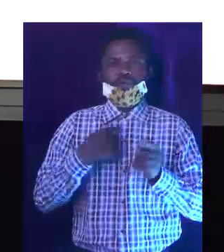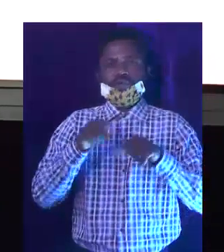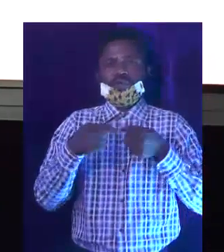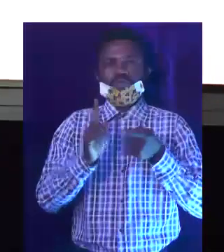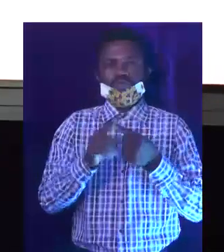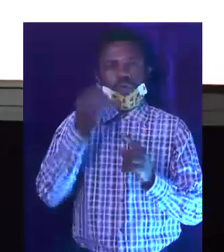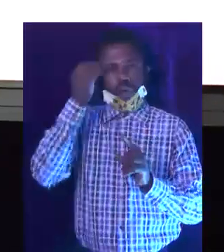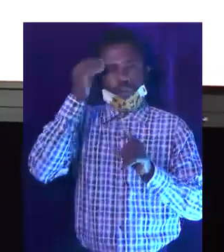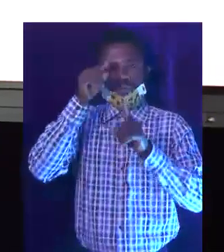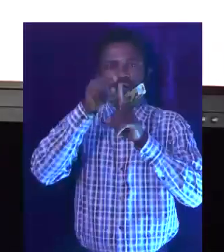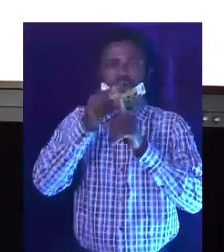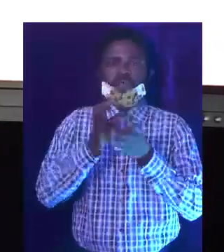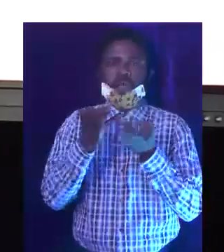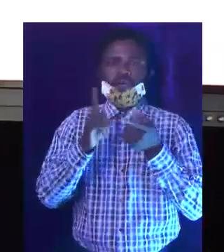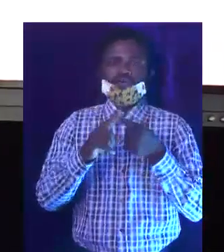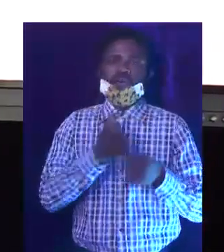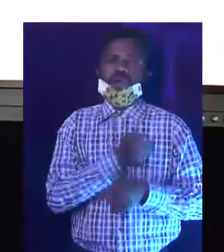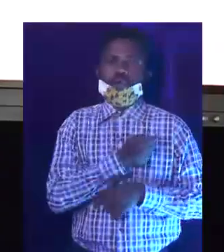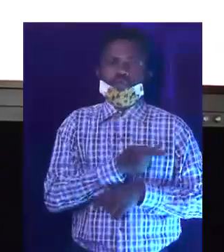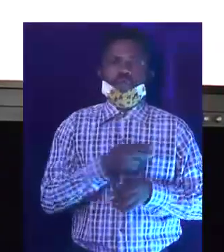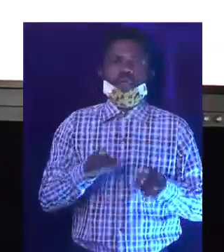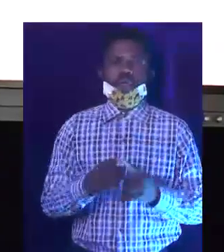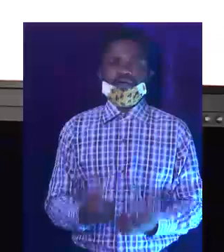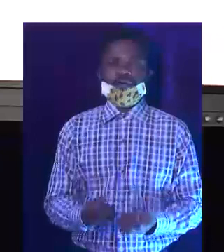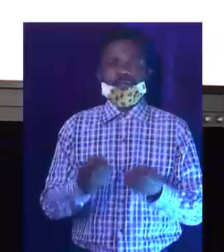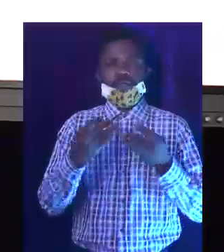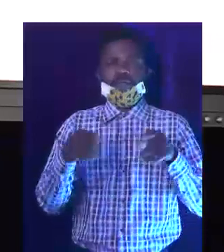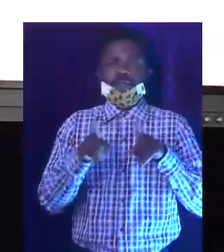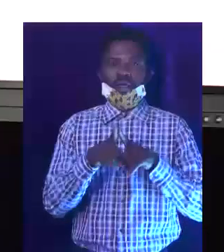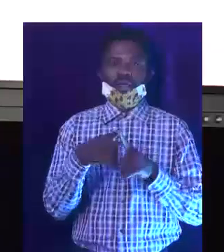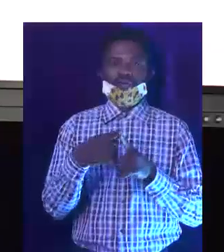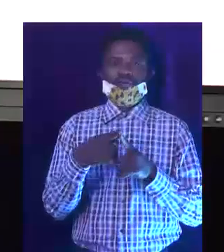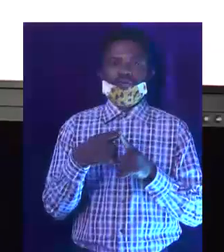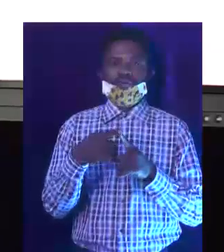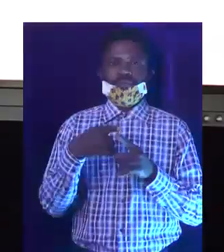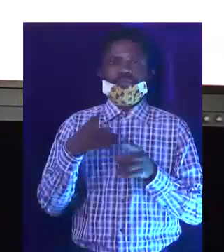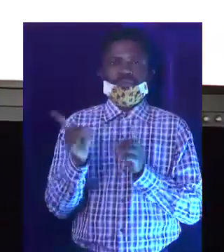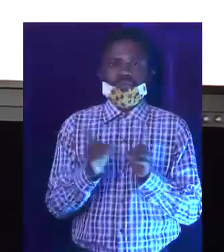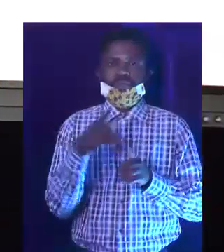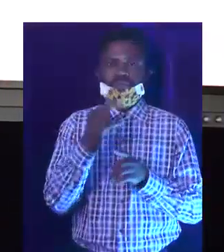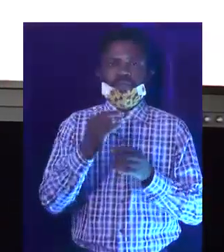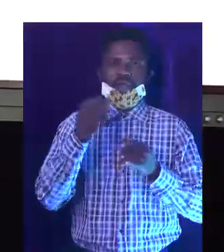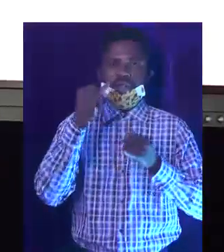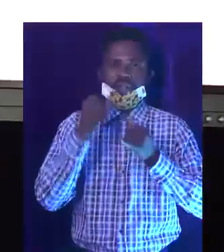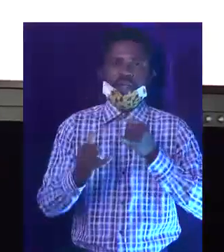into the lesson objective for today, I want to appreciate as many as did the last